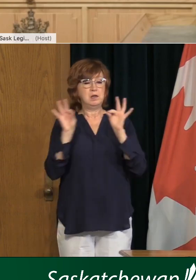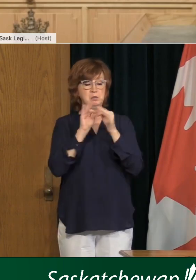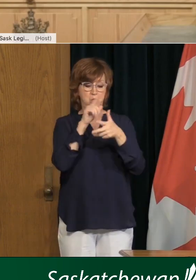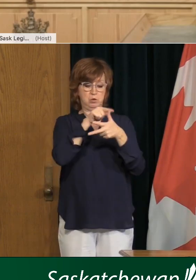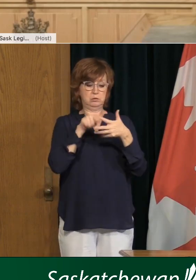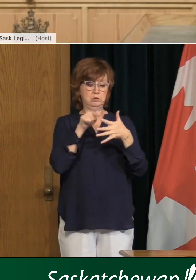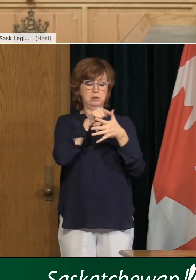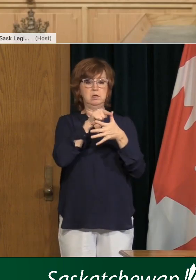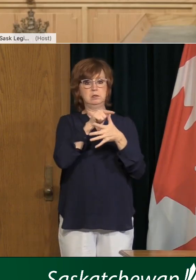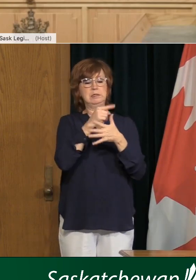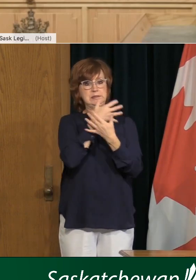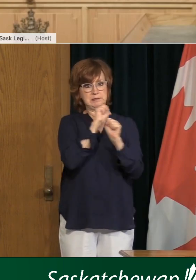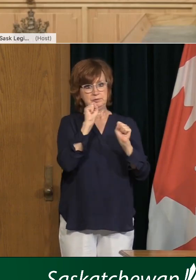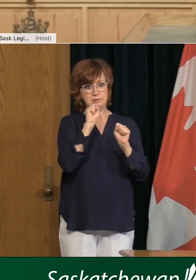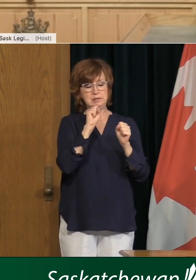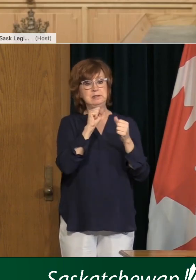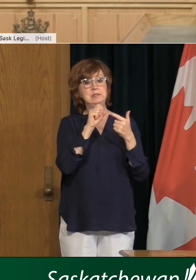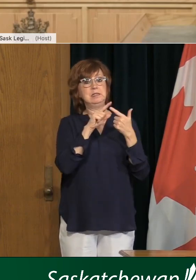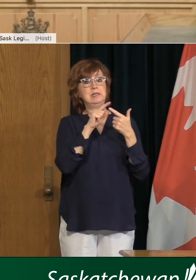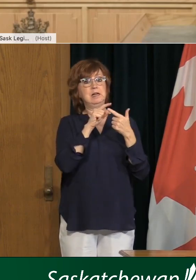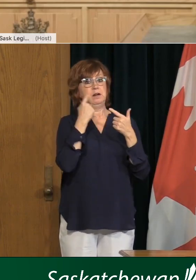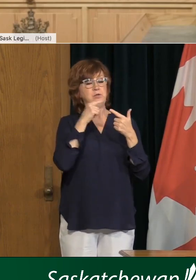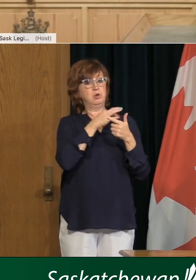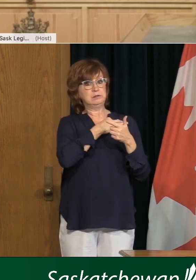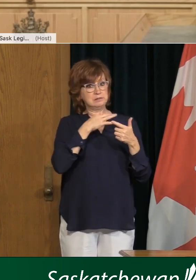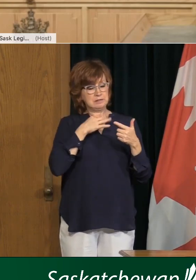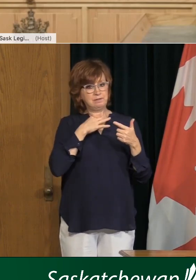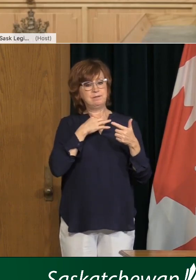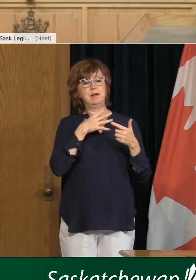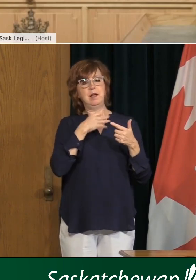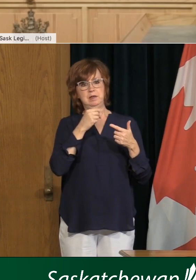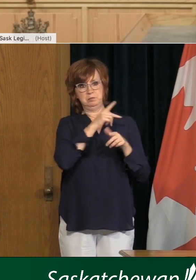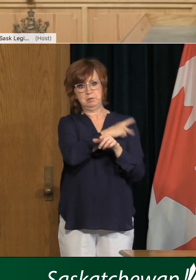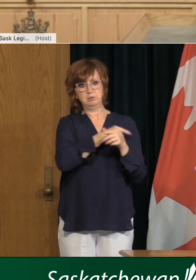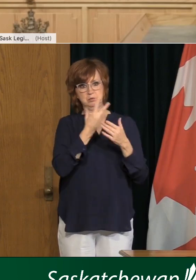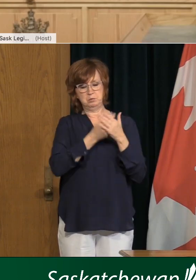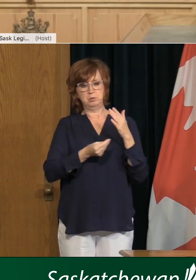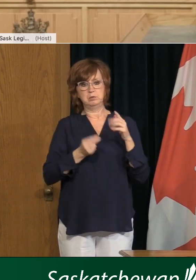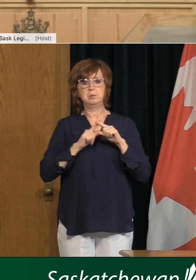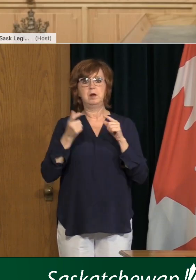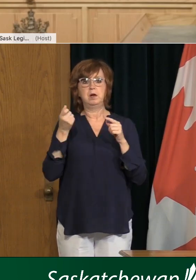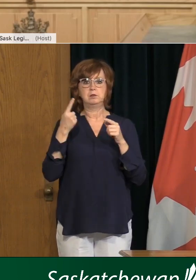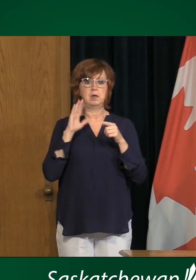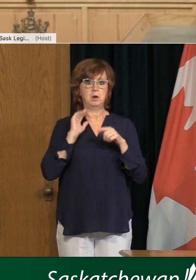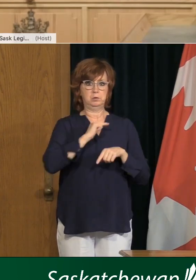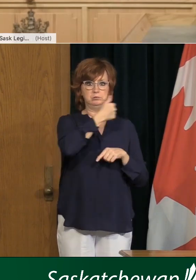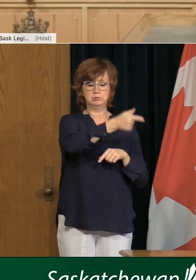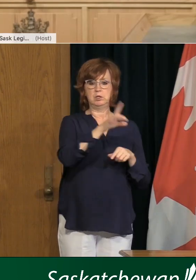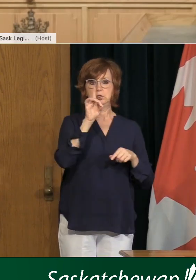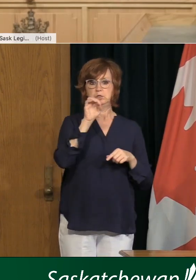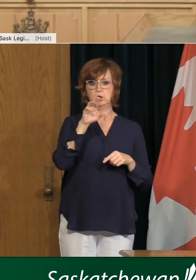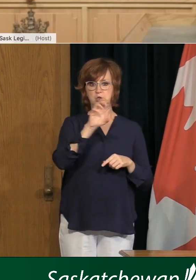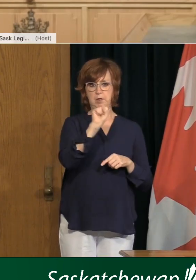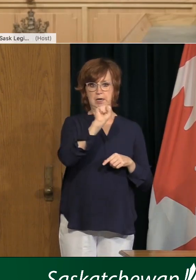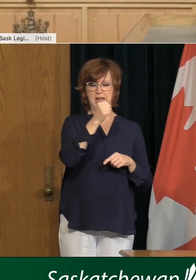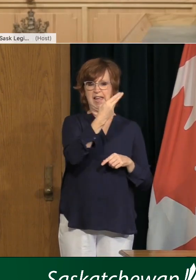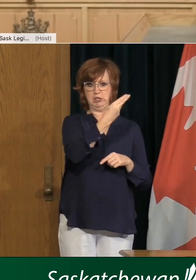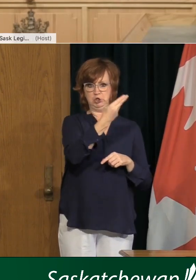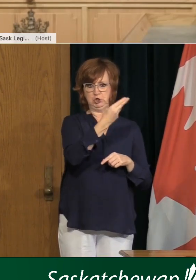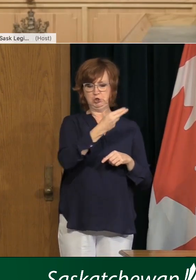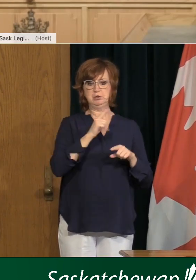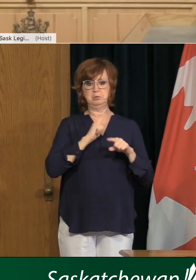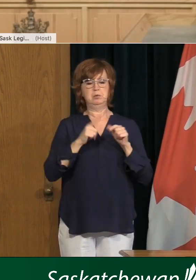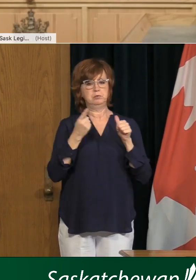more in-depth presentation, I'd like to note a couple of key things about the plan. One, it's both flexible and adaptive. It will not